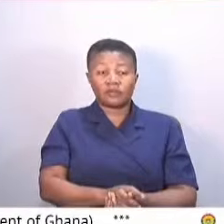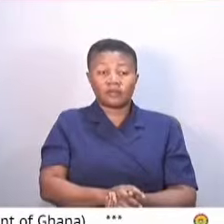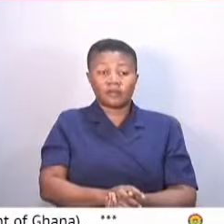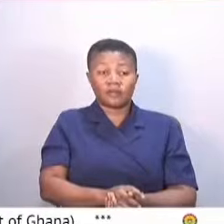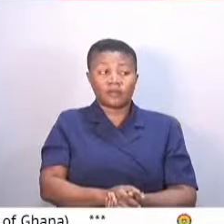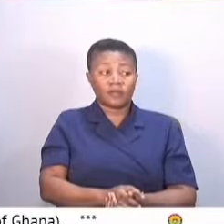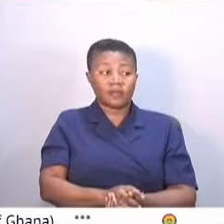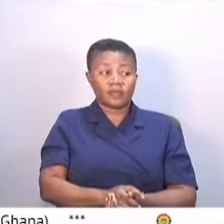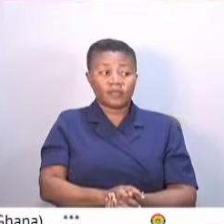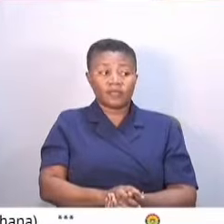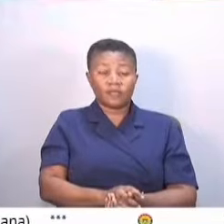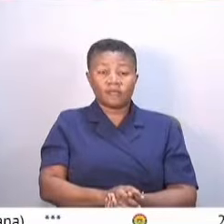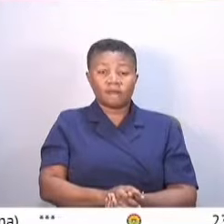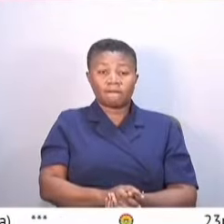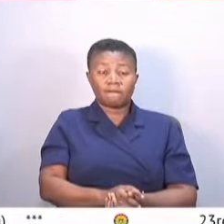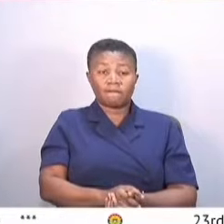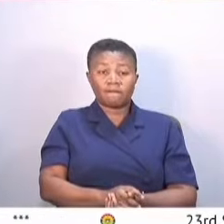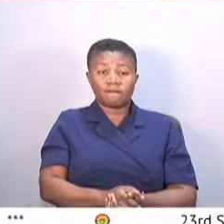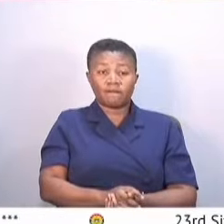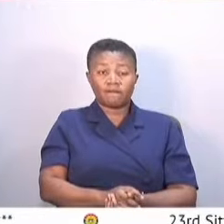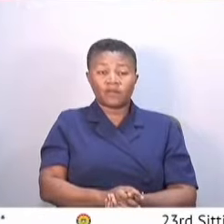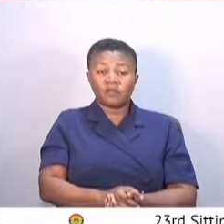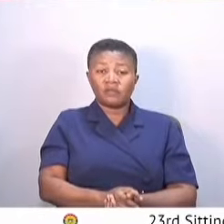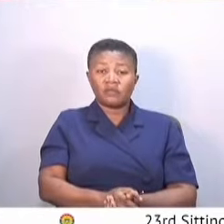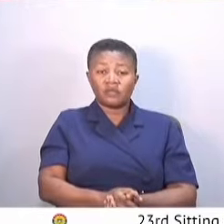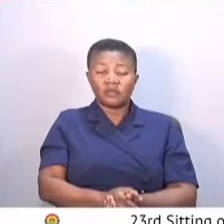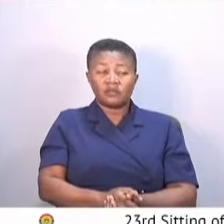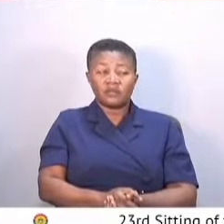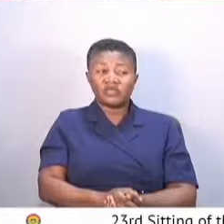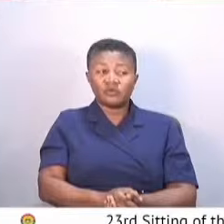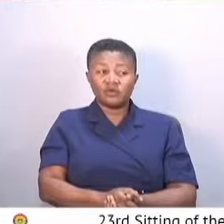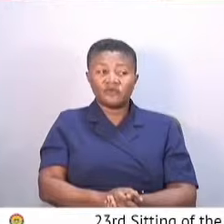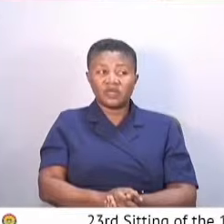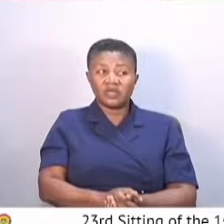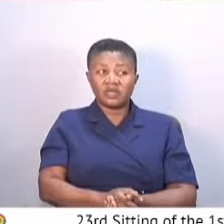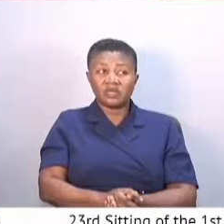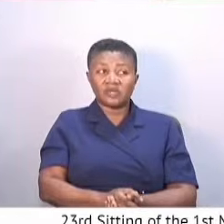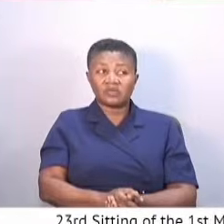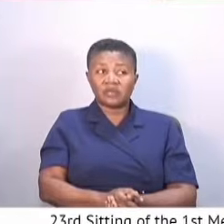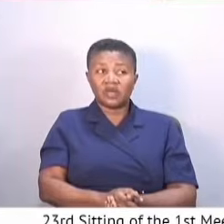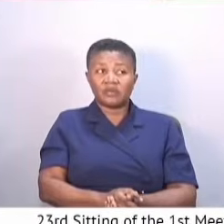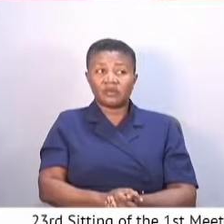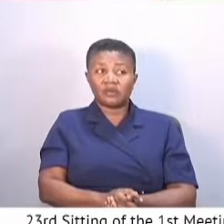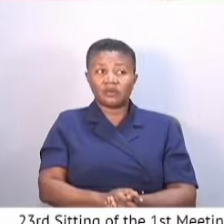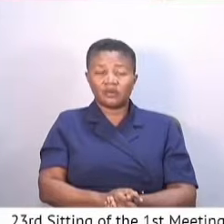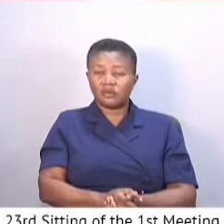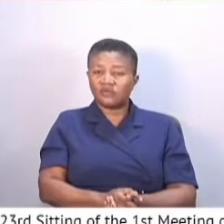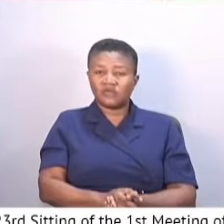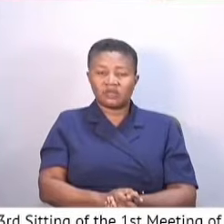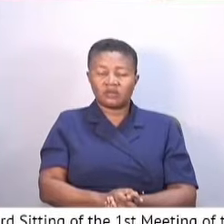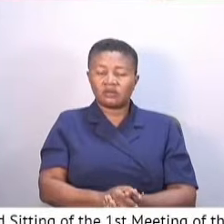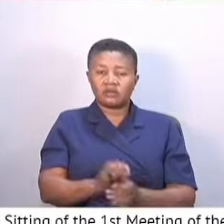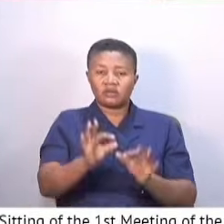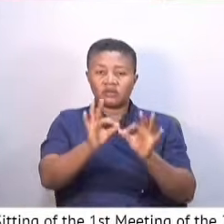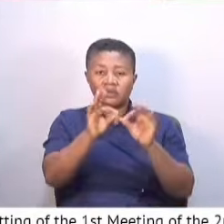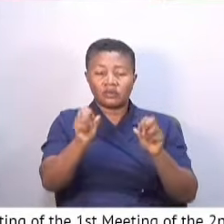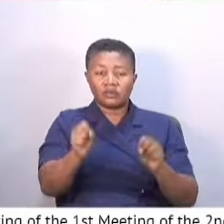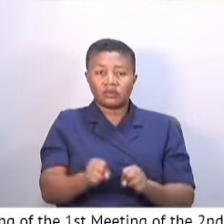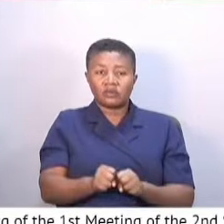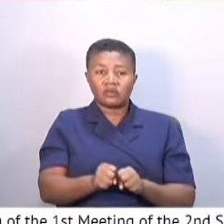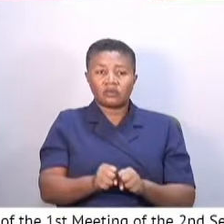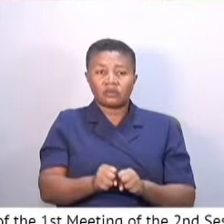This engagement has progressed to the development of a draft framework